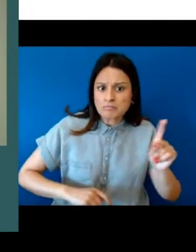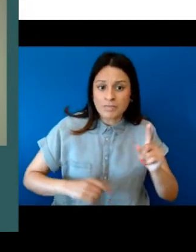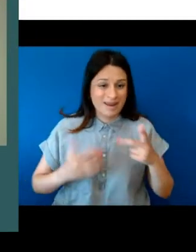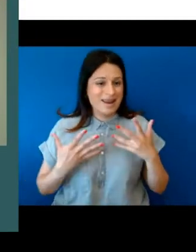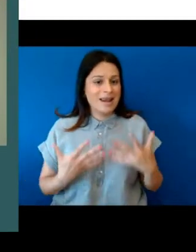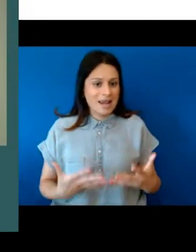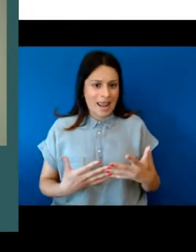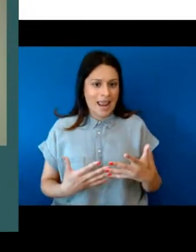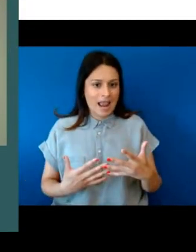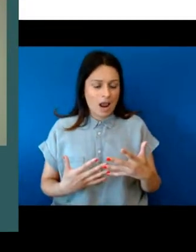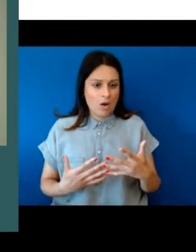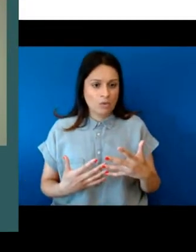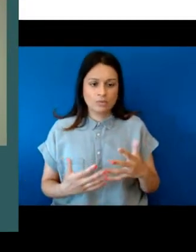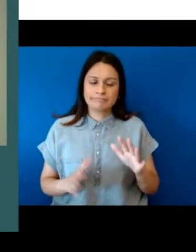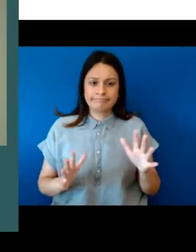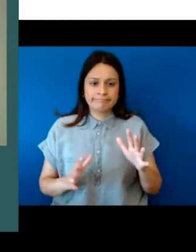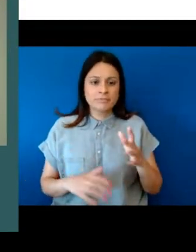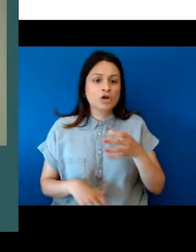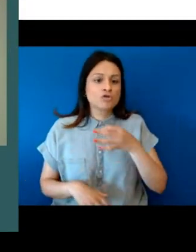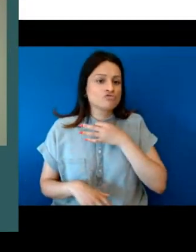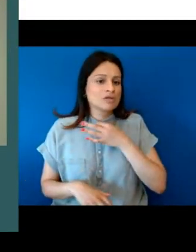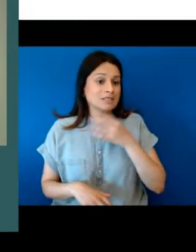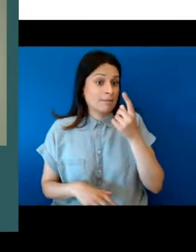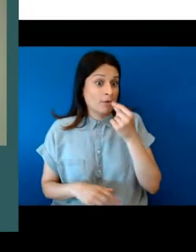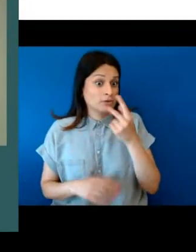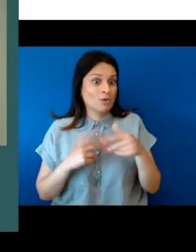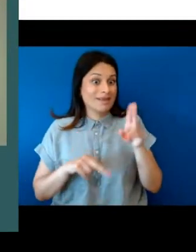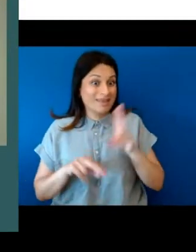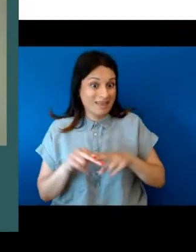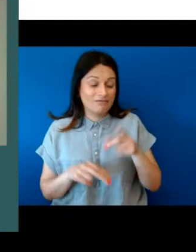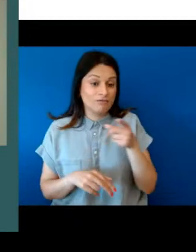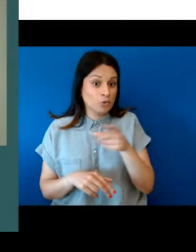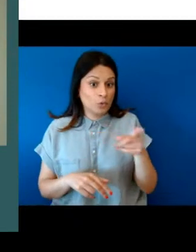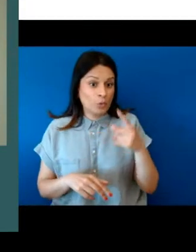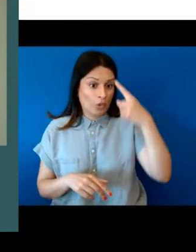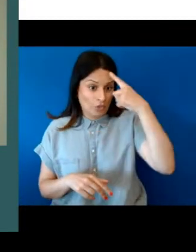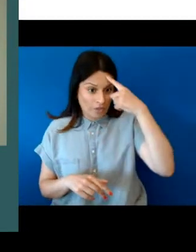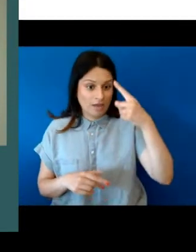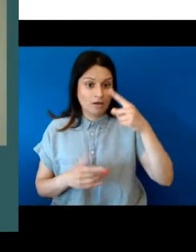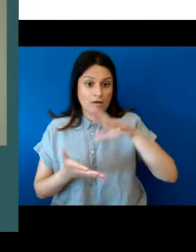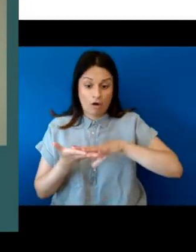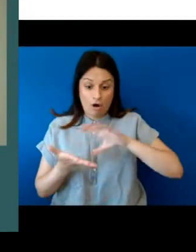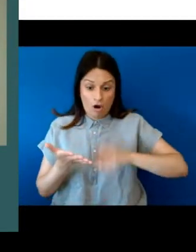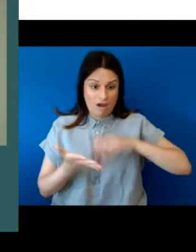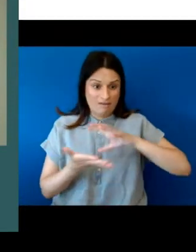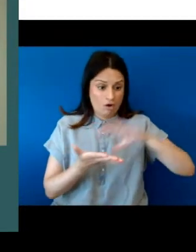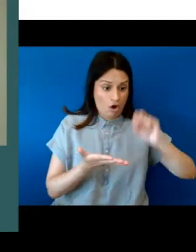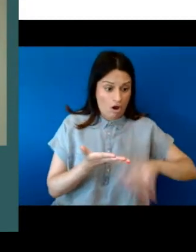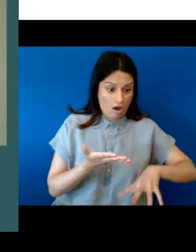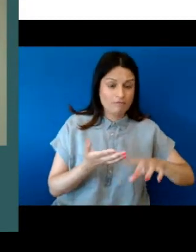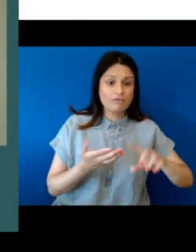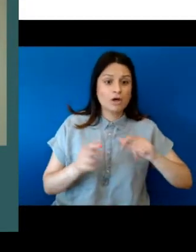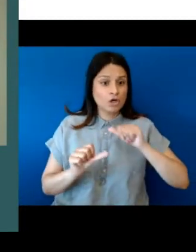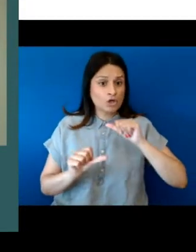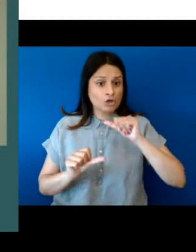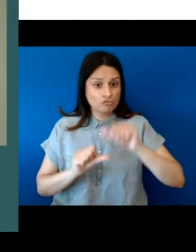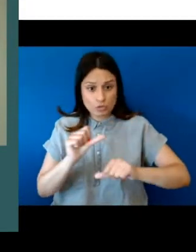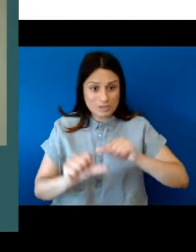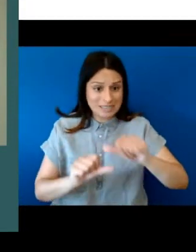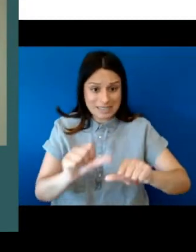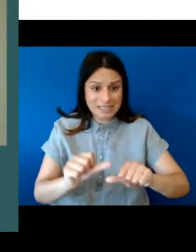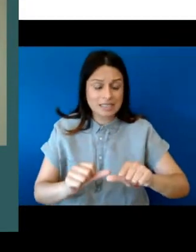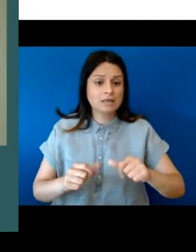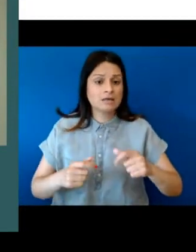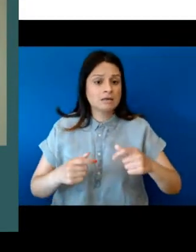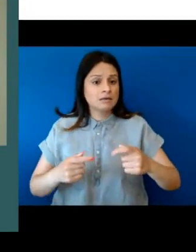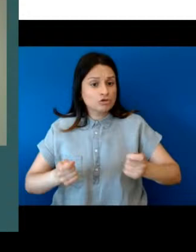benefit. So if you felt that with removing these medications from your routine, your medicine management, you would